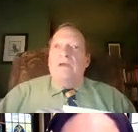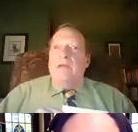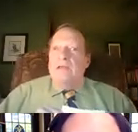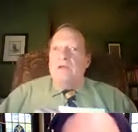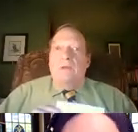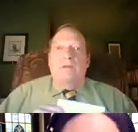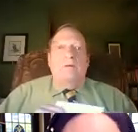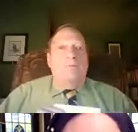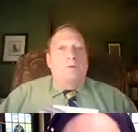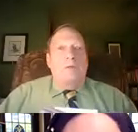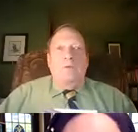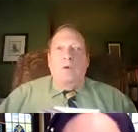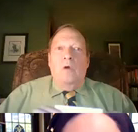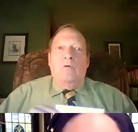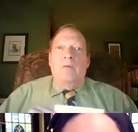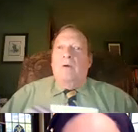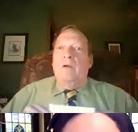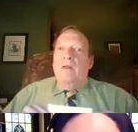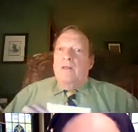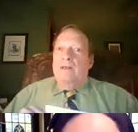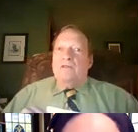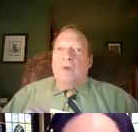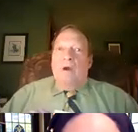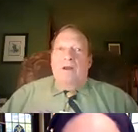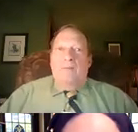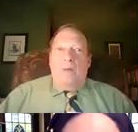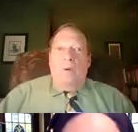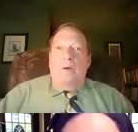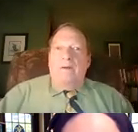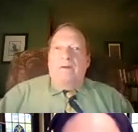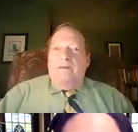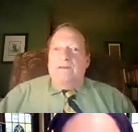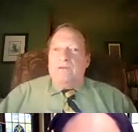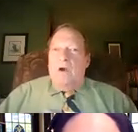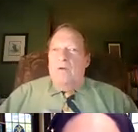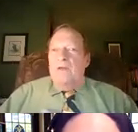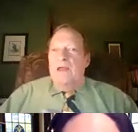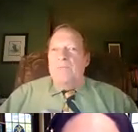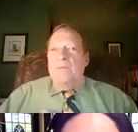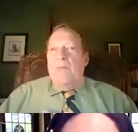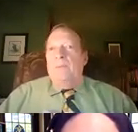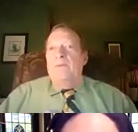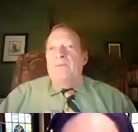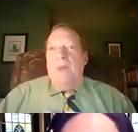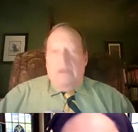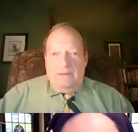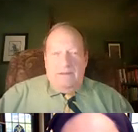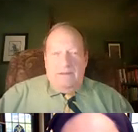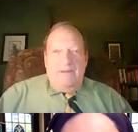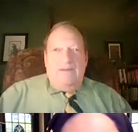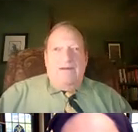Fagan's dance company, most people no longer remember that it started at Brockport. It started with the name The Bottom of the